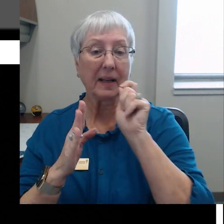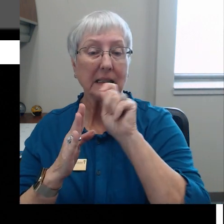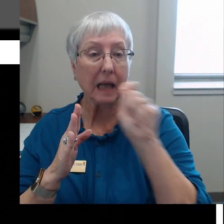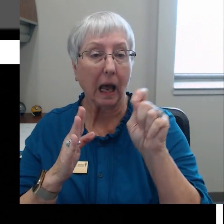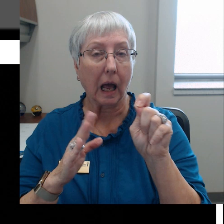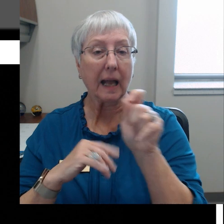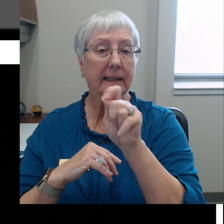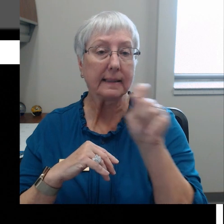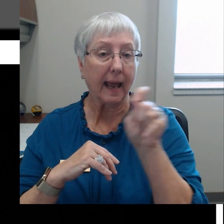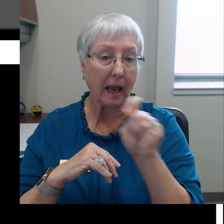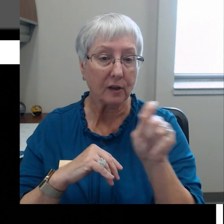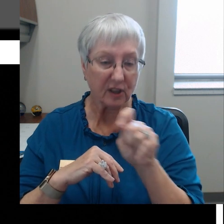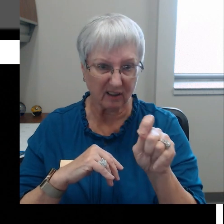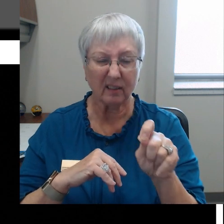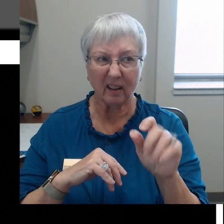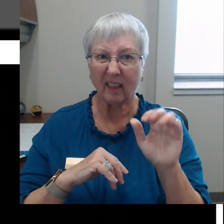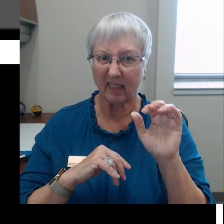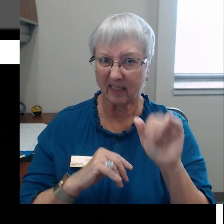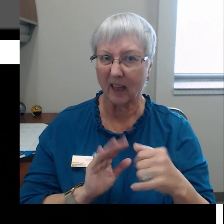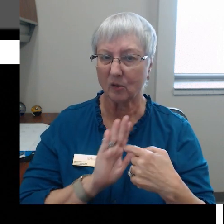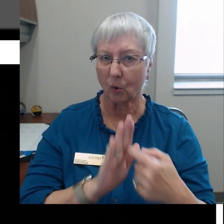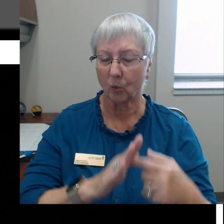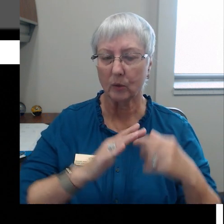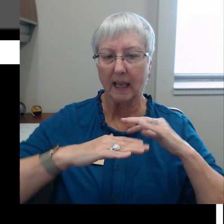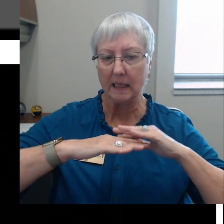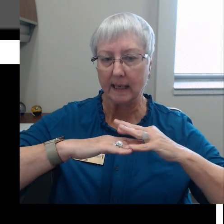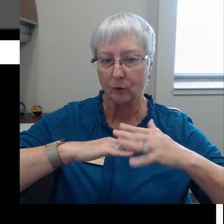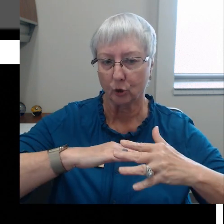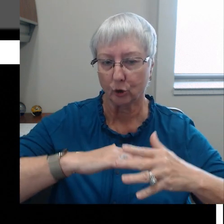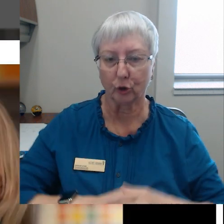give stunning voice to this realm. This